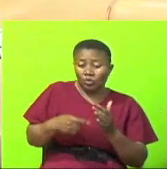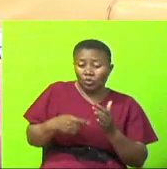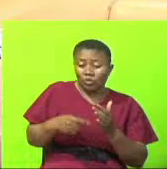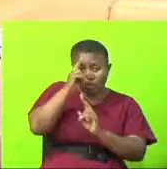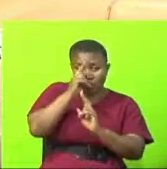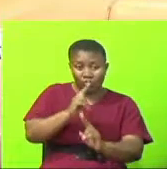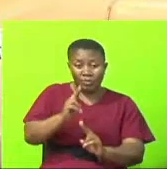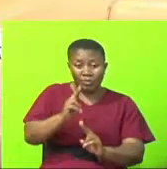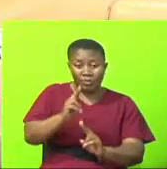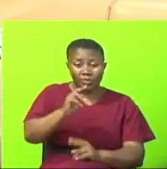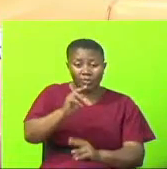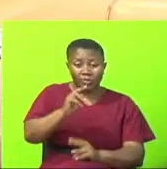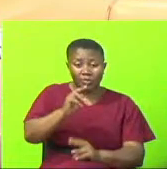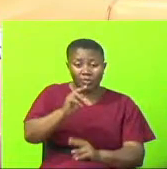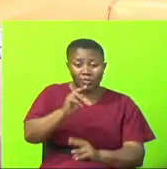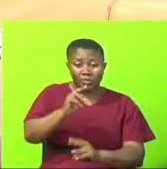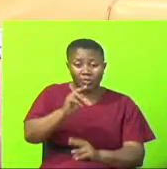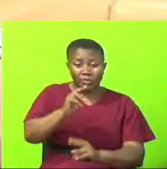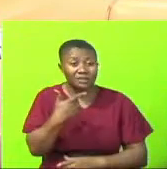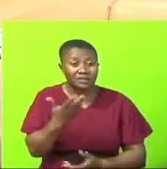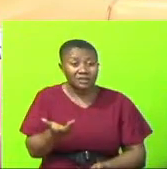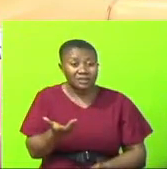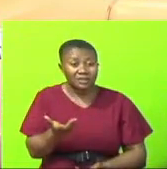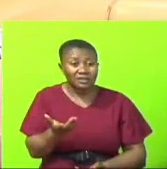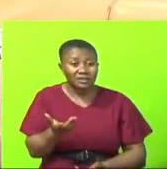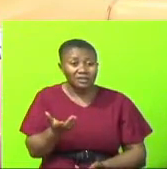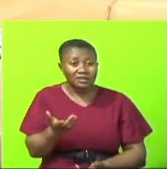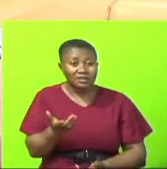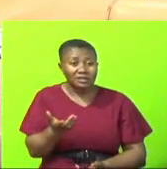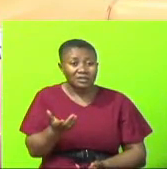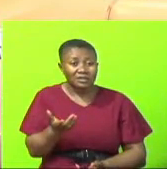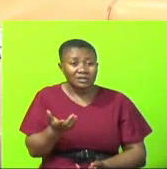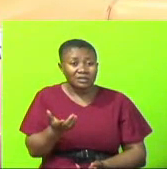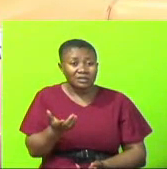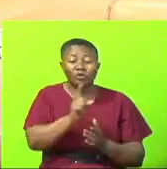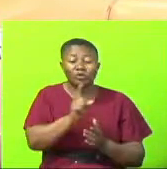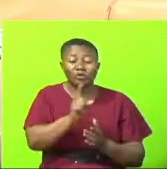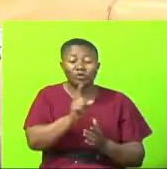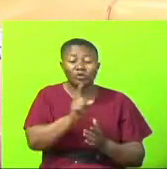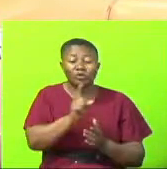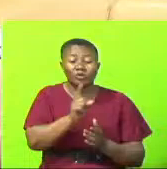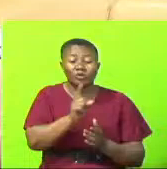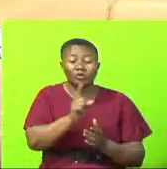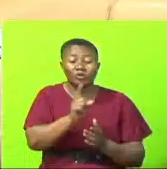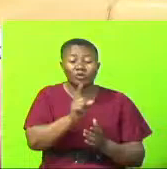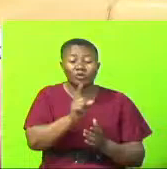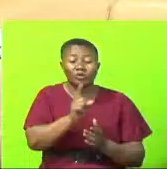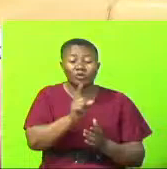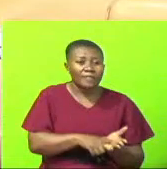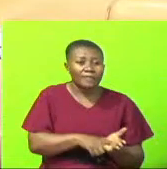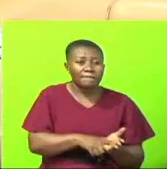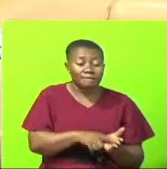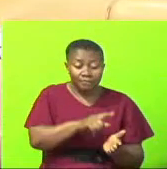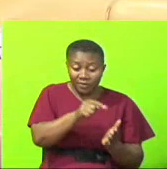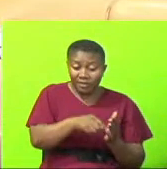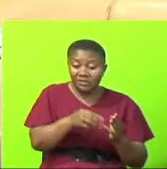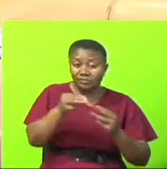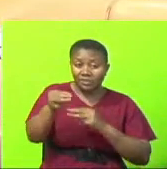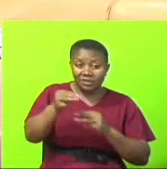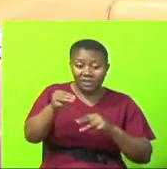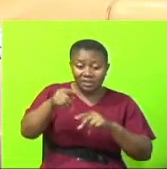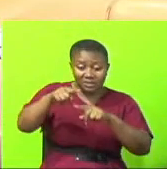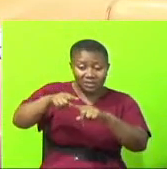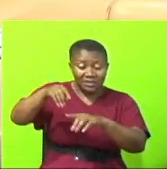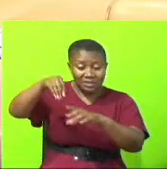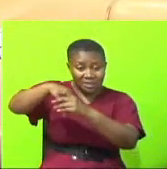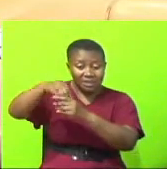about the Supreme Court saying that it does not give advisory opinions and so on and so forth, these are matters that will be argued there. With the